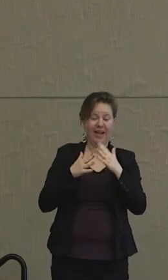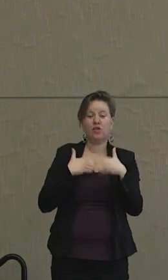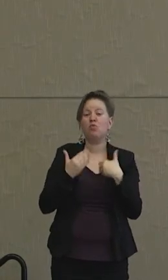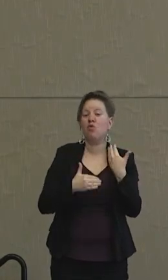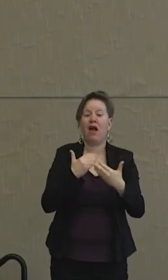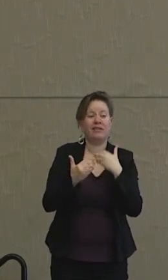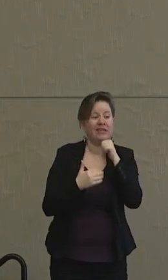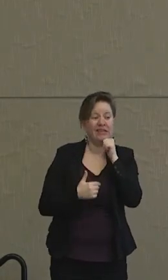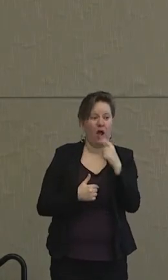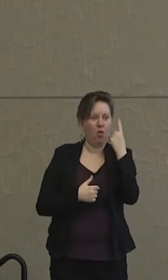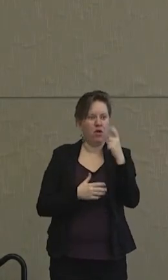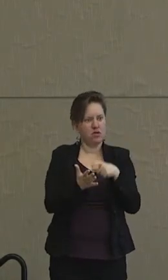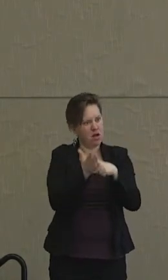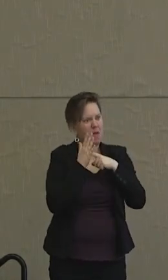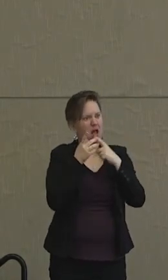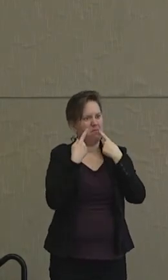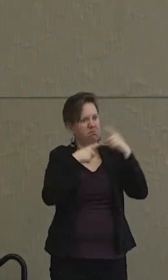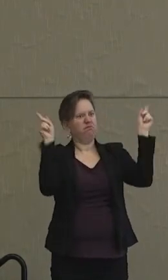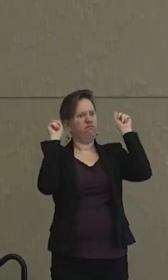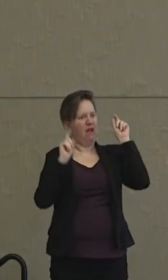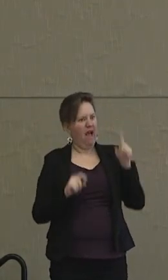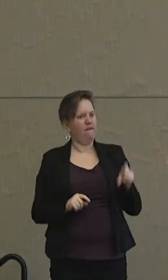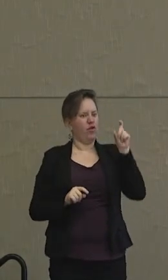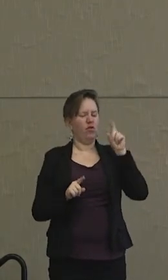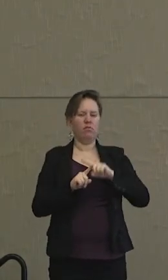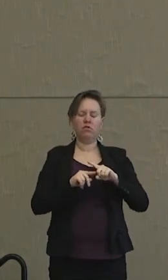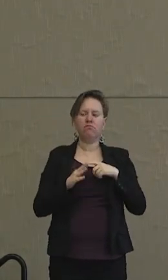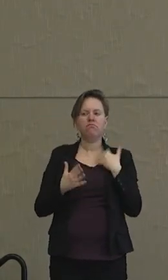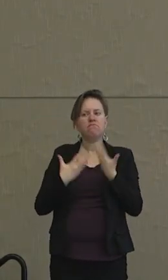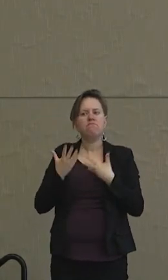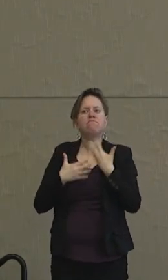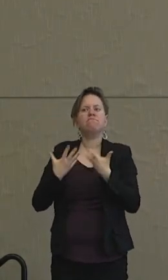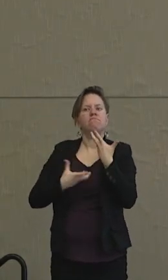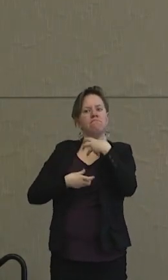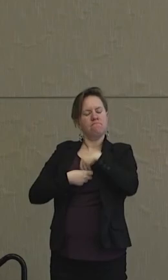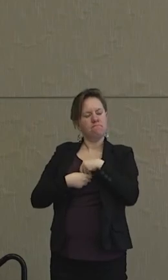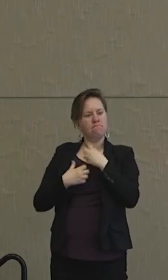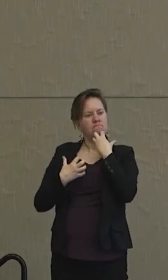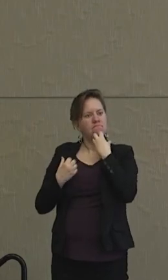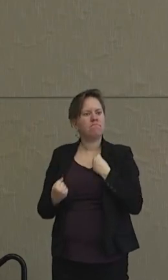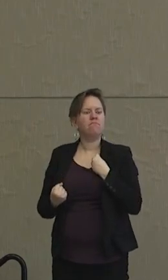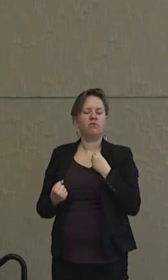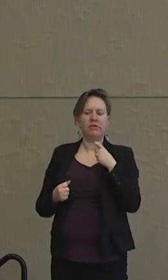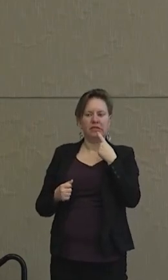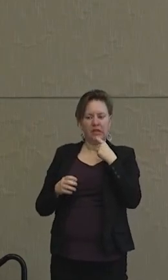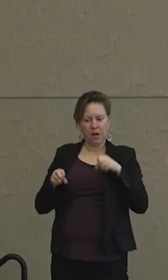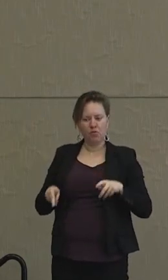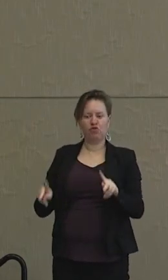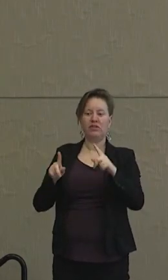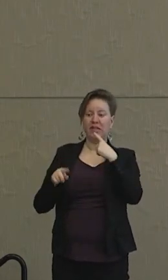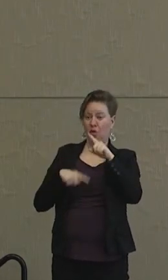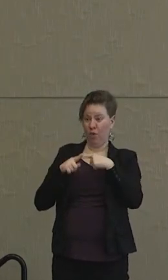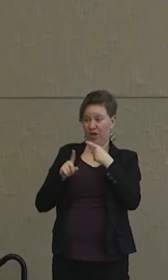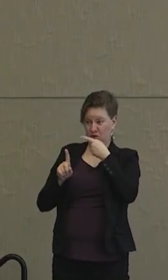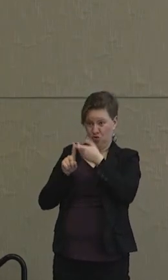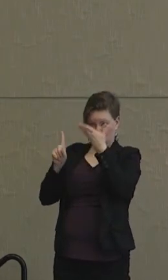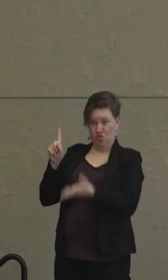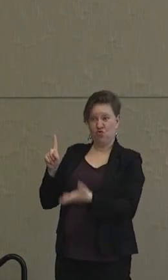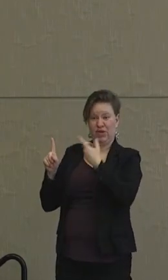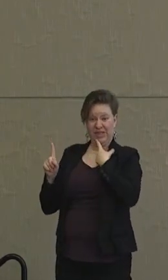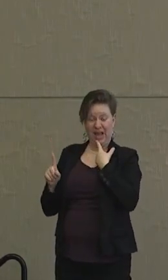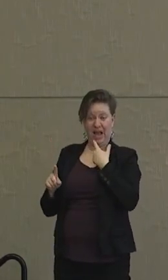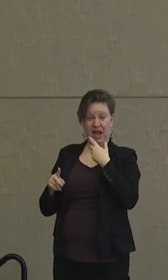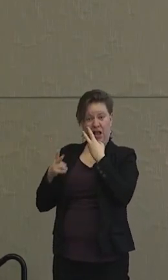not one that demands a declaration, but in fact, it is an opportunity to say that when you say Me Too, there